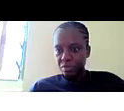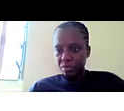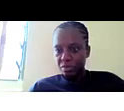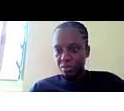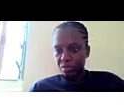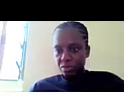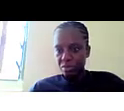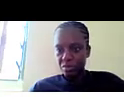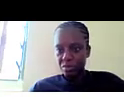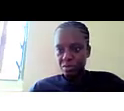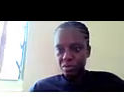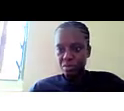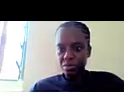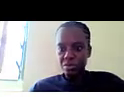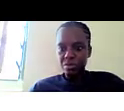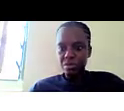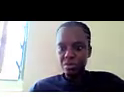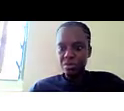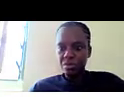Good.